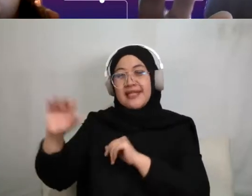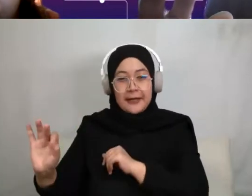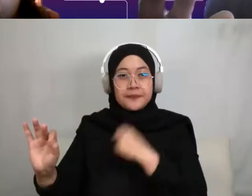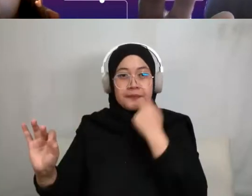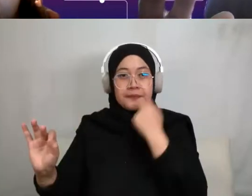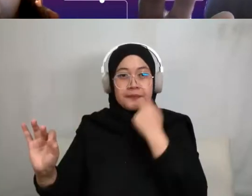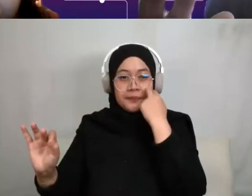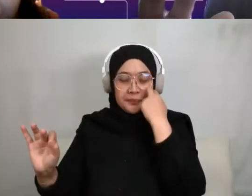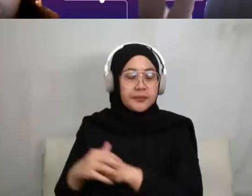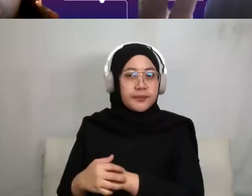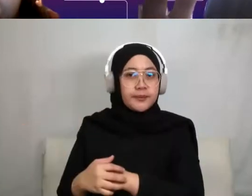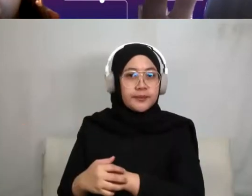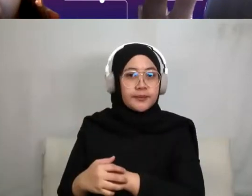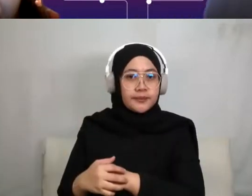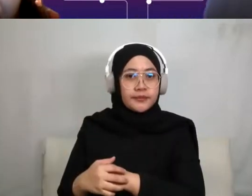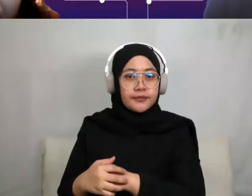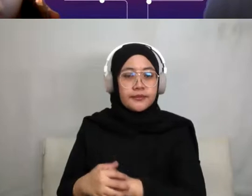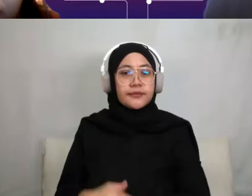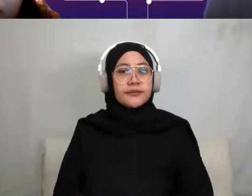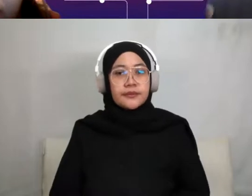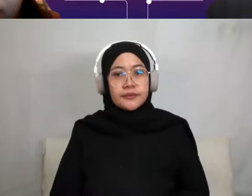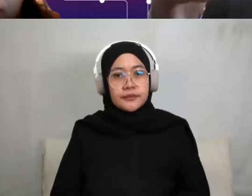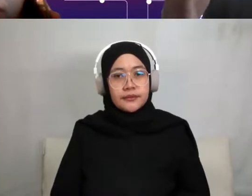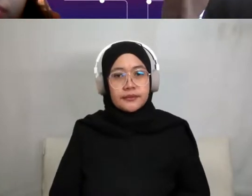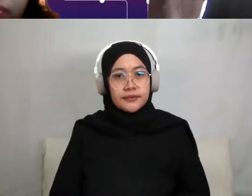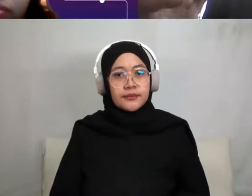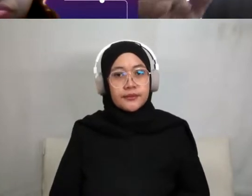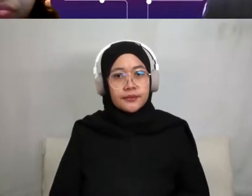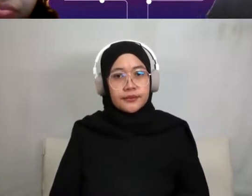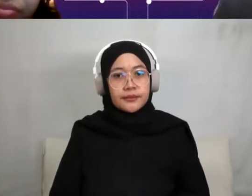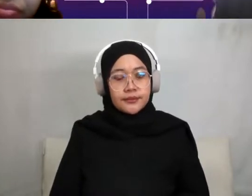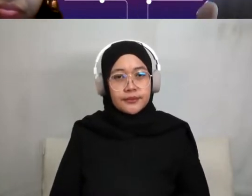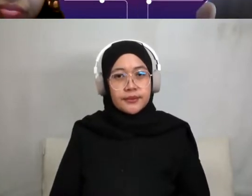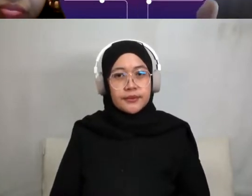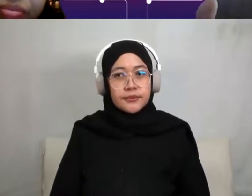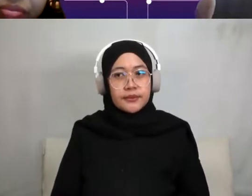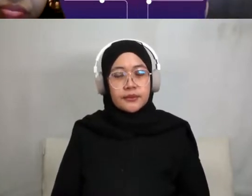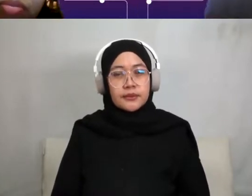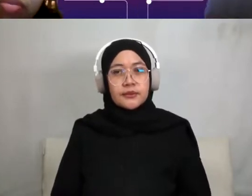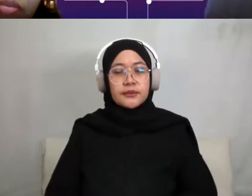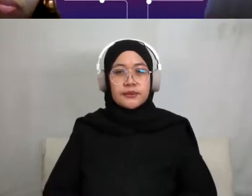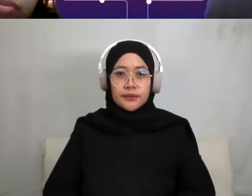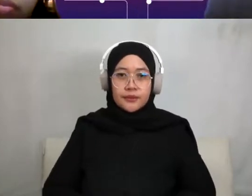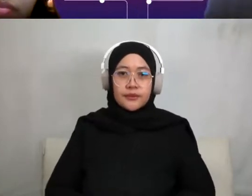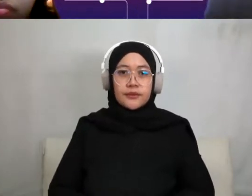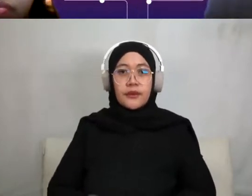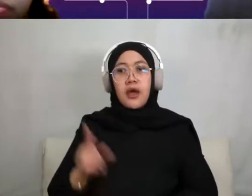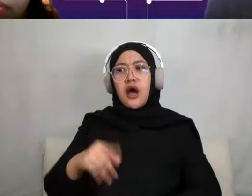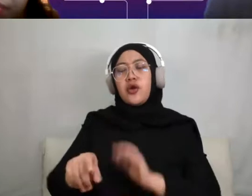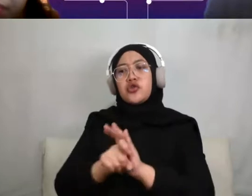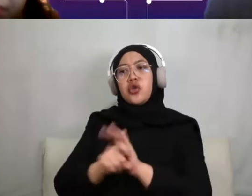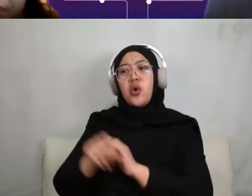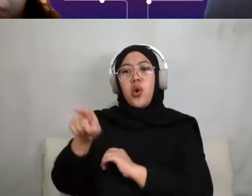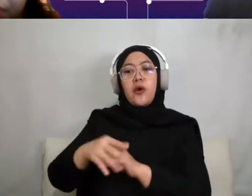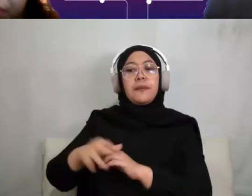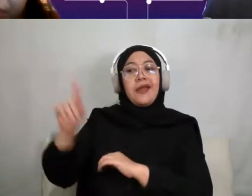if the public in the country or in the city are exposed to higher levels of decibels, that is also leading to